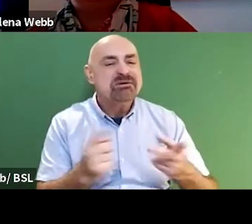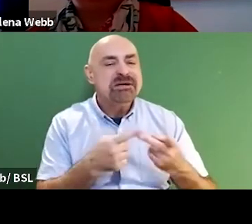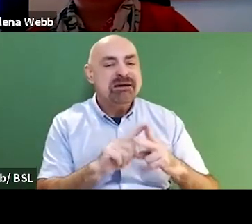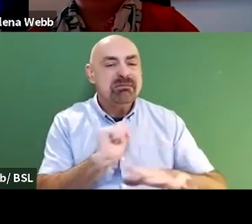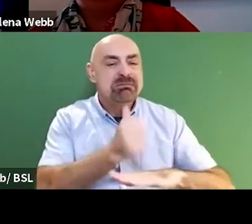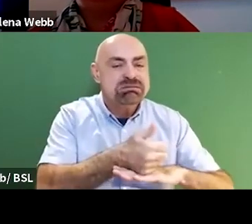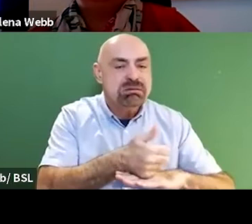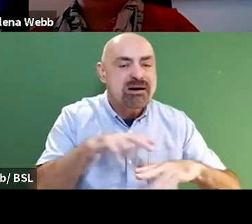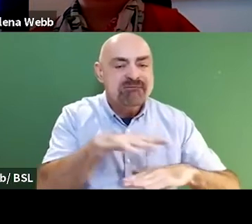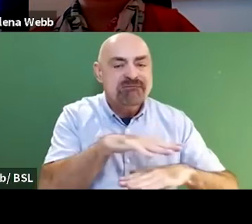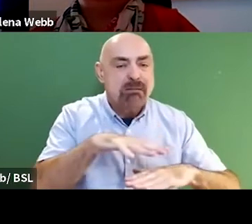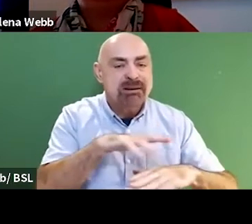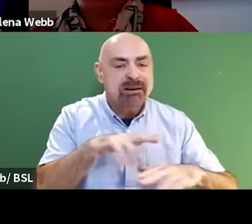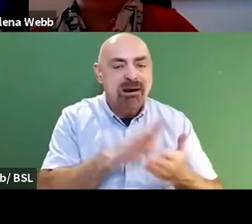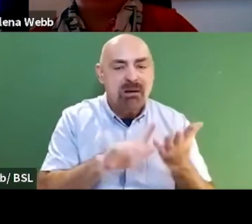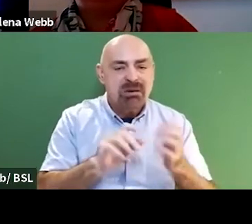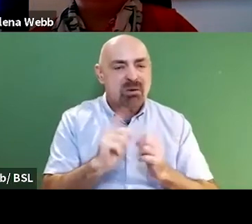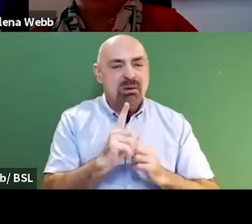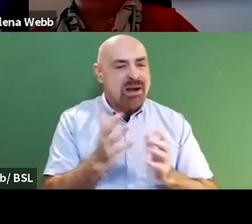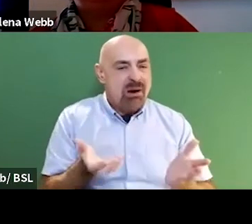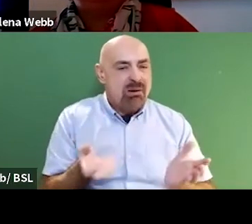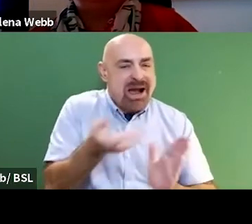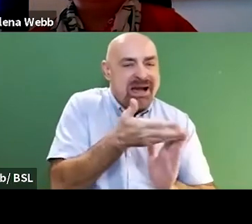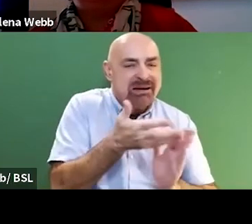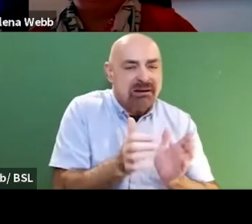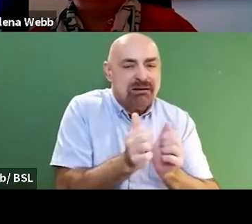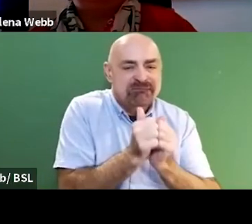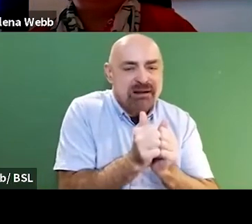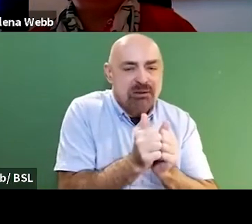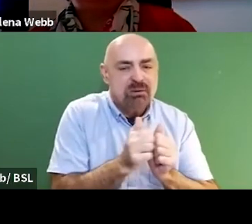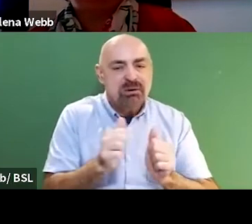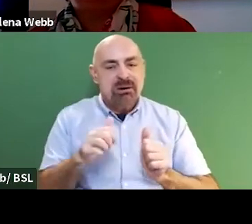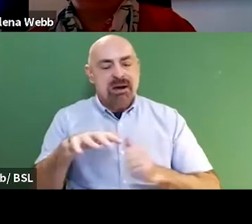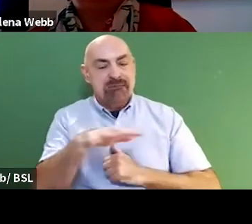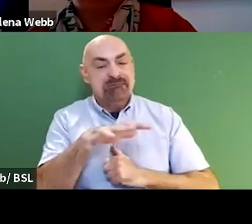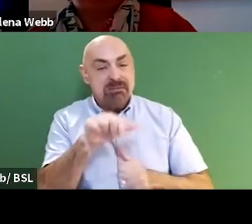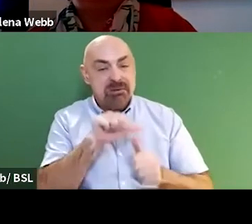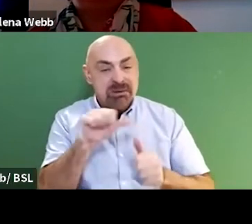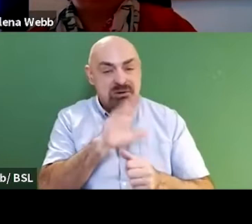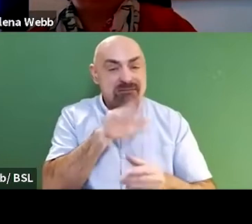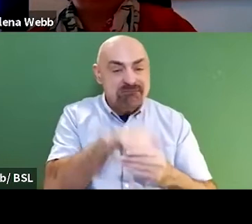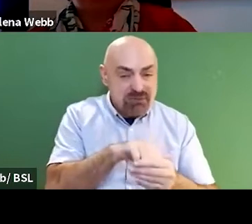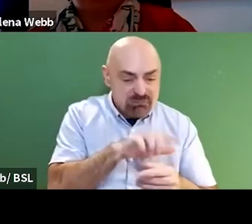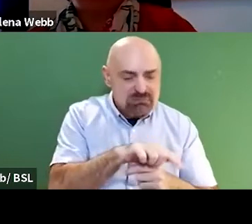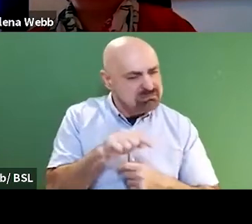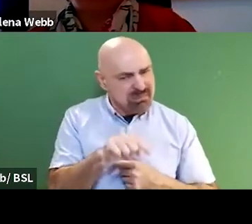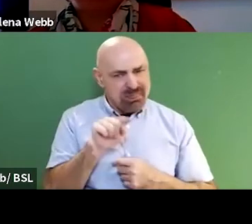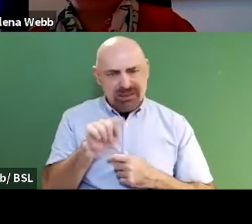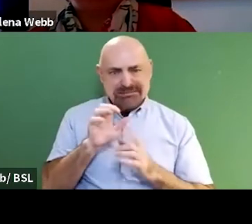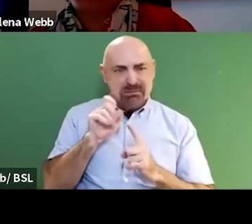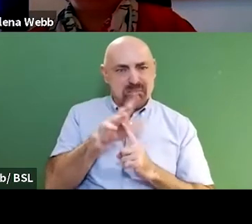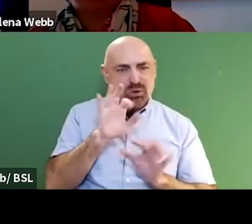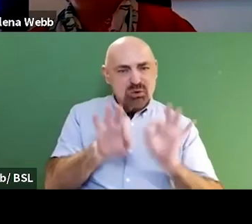How will it add value to what we've got at the moment? How will families be better engaged than they are at the moment? These are all really important questions. And